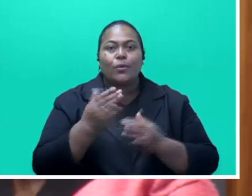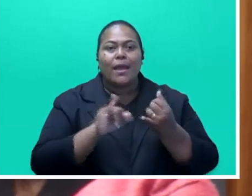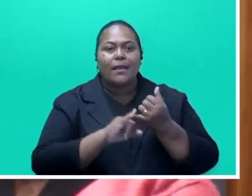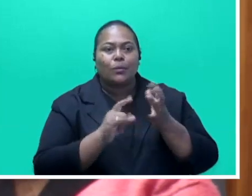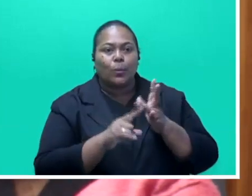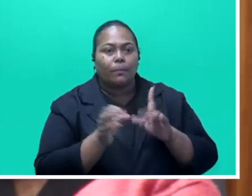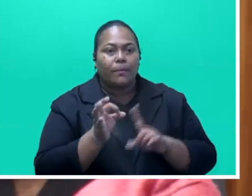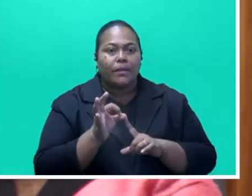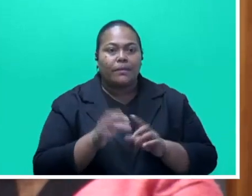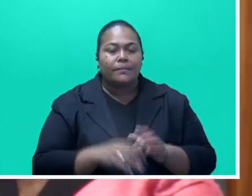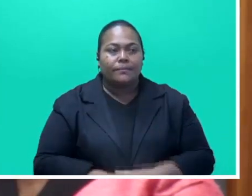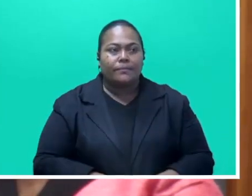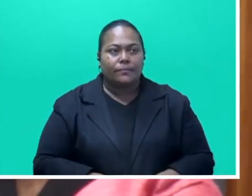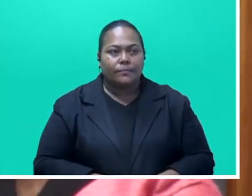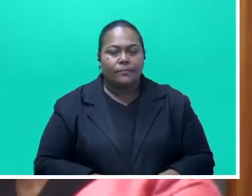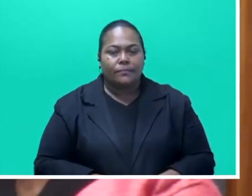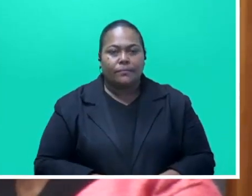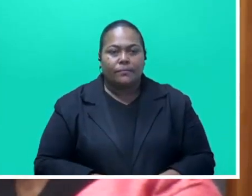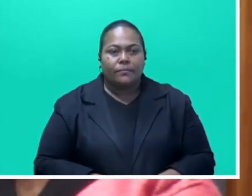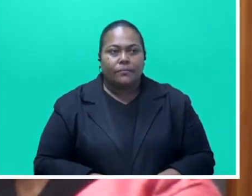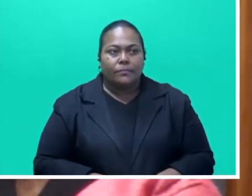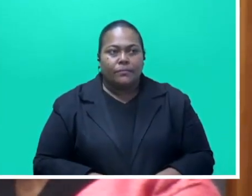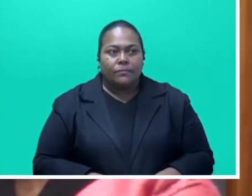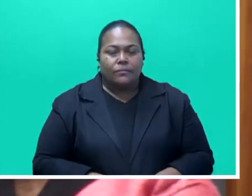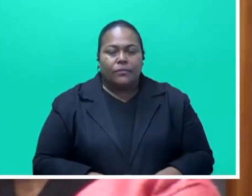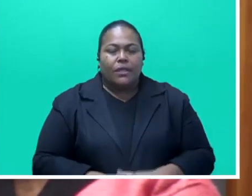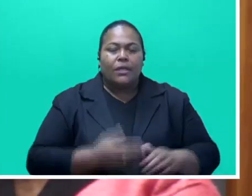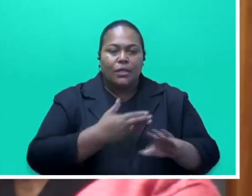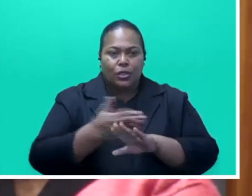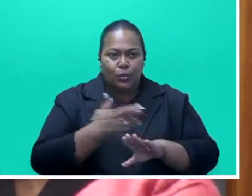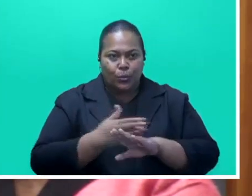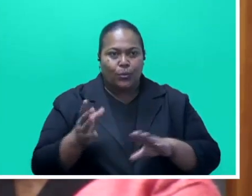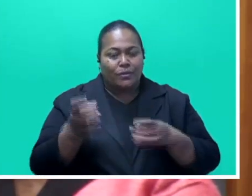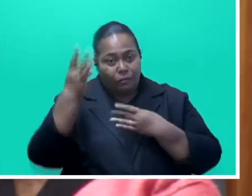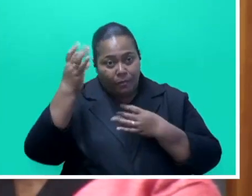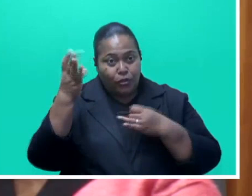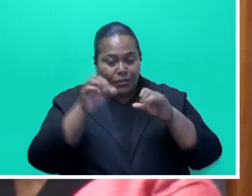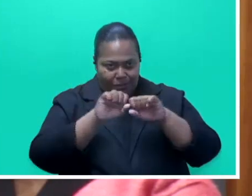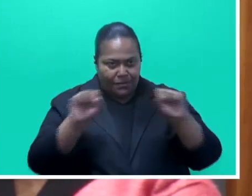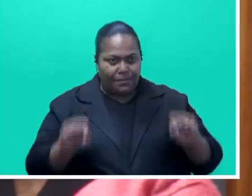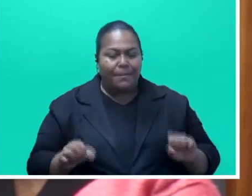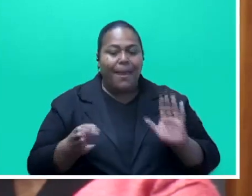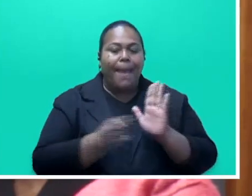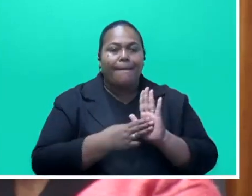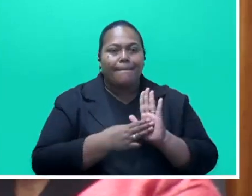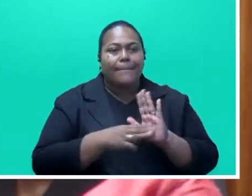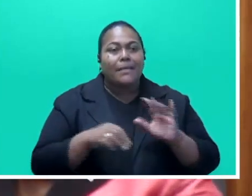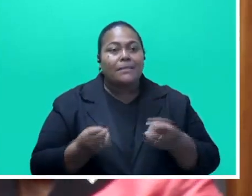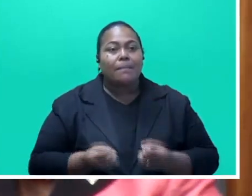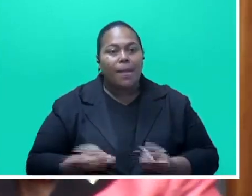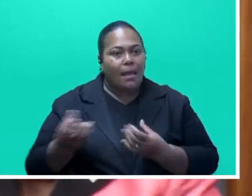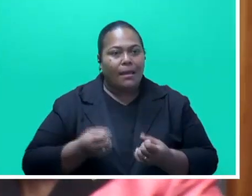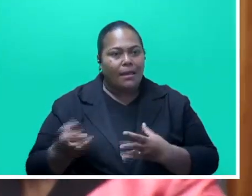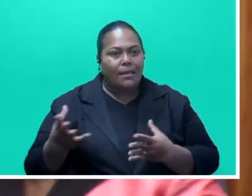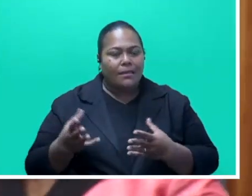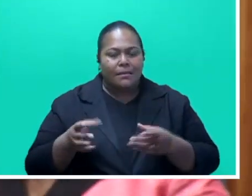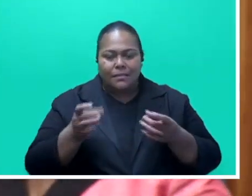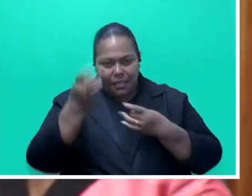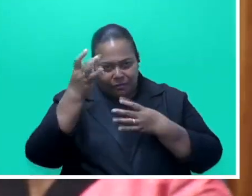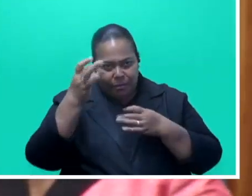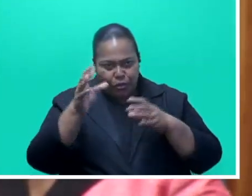driven through this new warehouse information management system. So, M supply is a warehouse information and management system